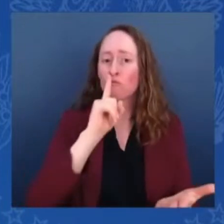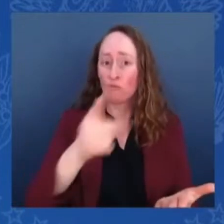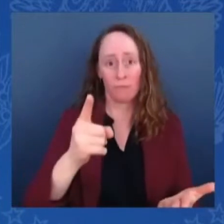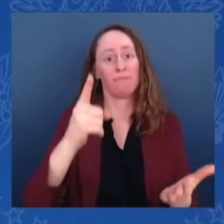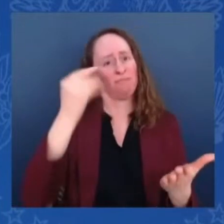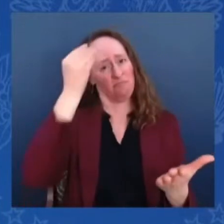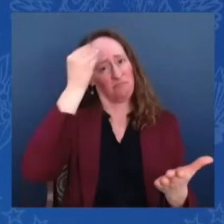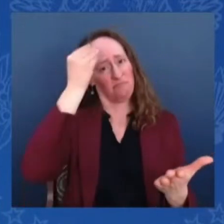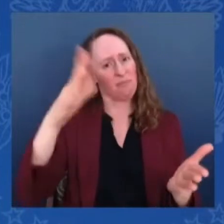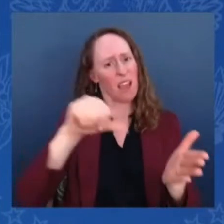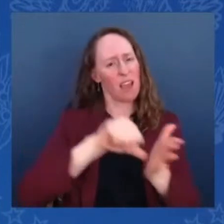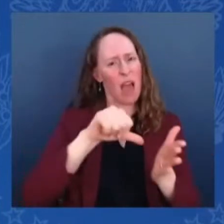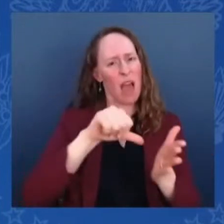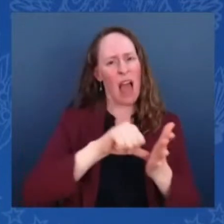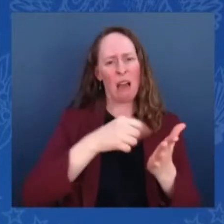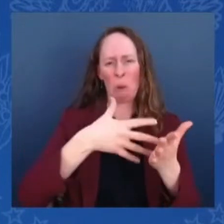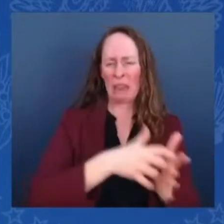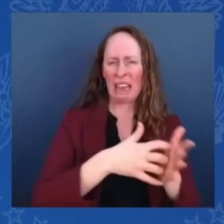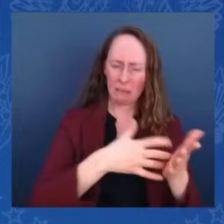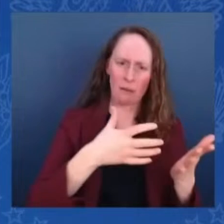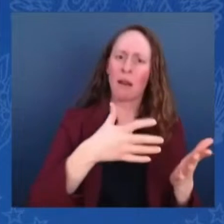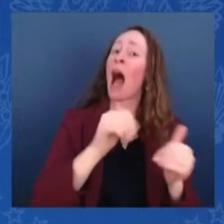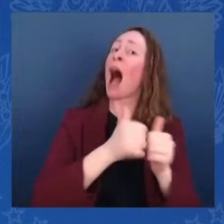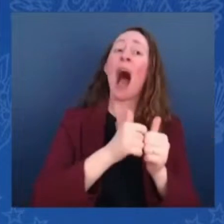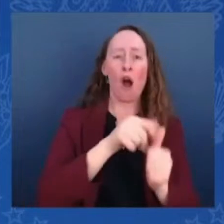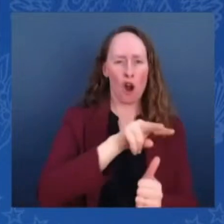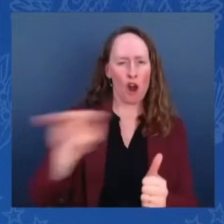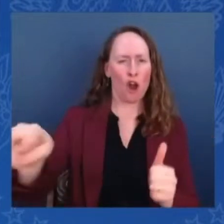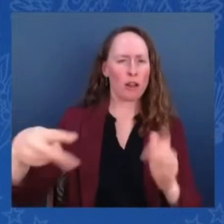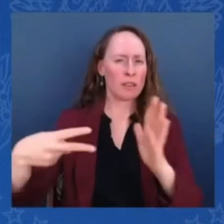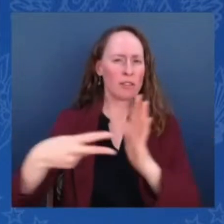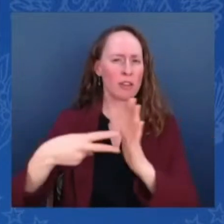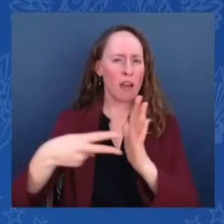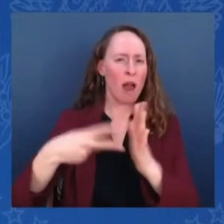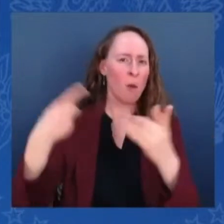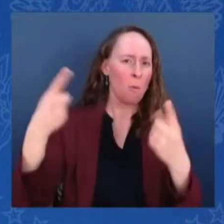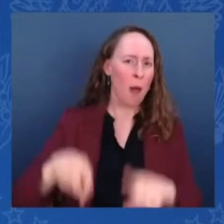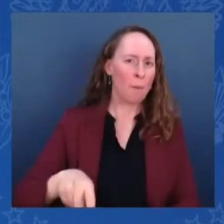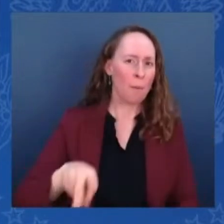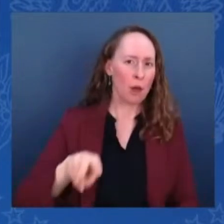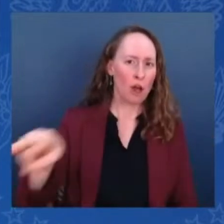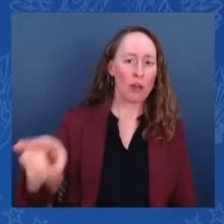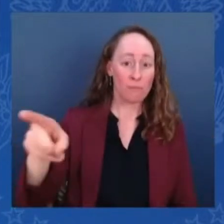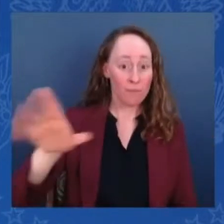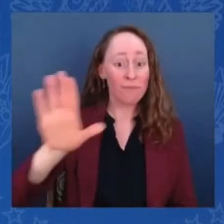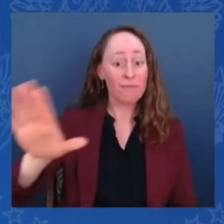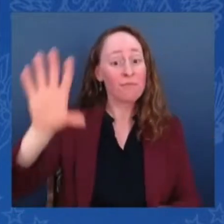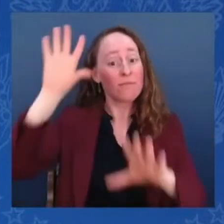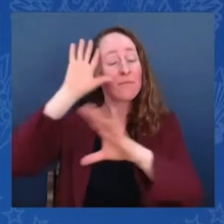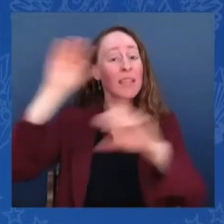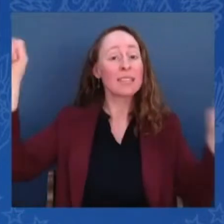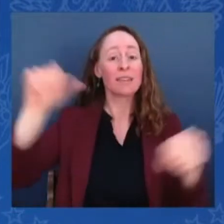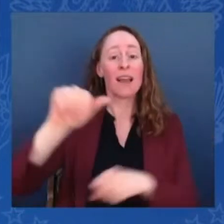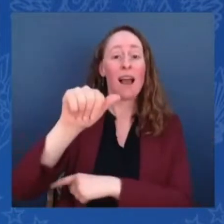Syria. President Assad was both countries' closest ally in the Middle East.